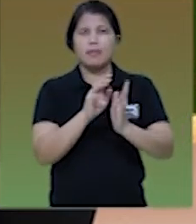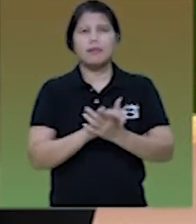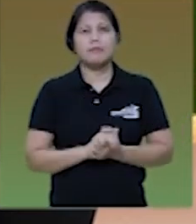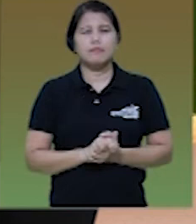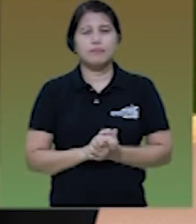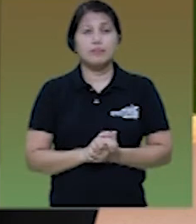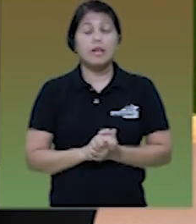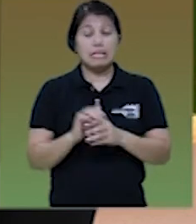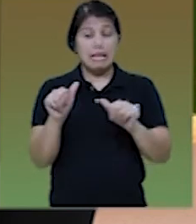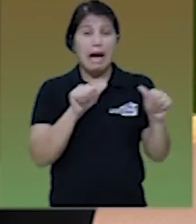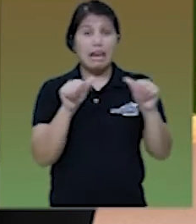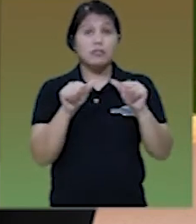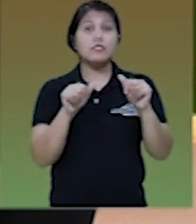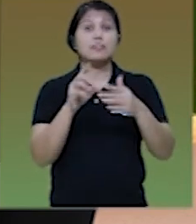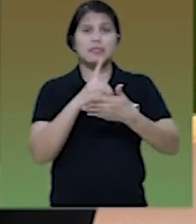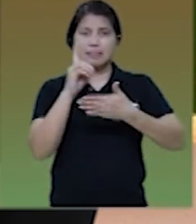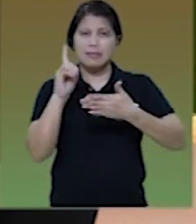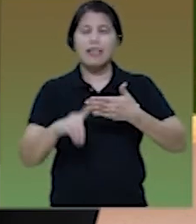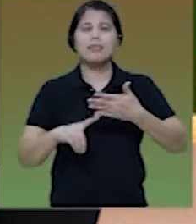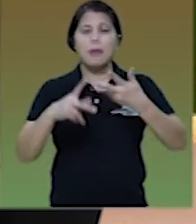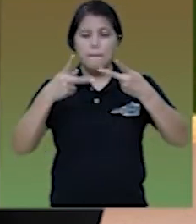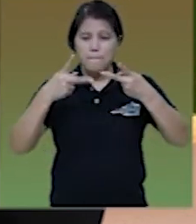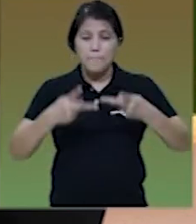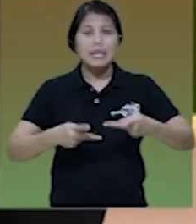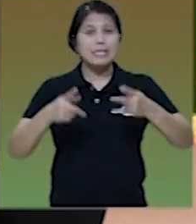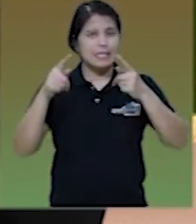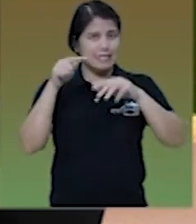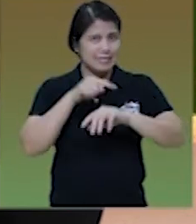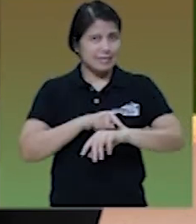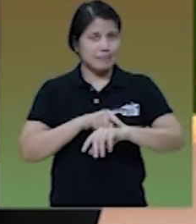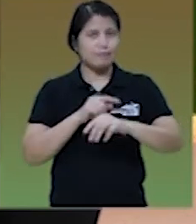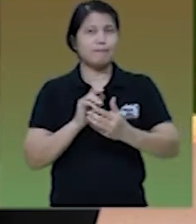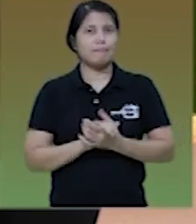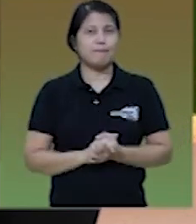meaning the action is done at the present time.